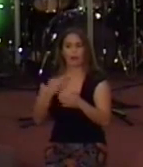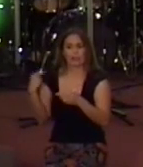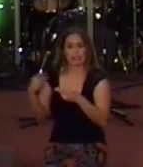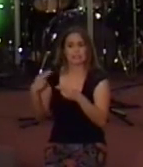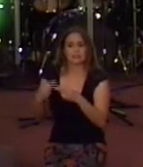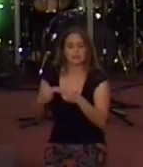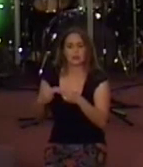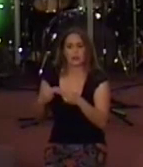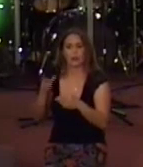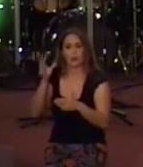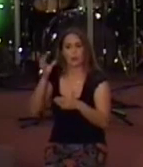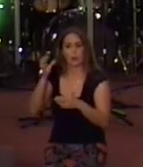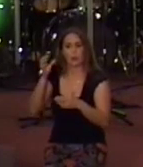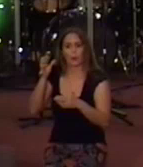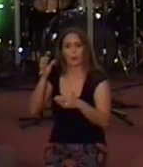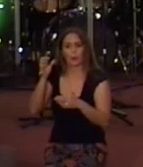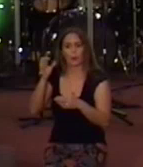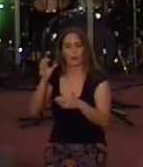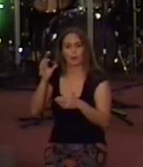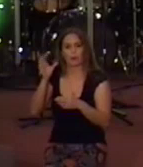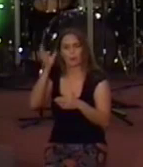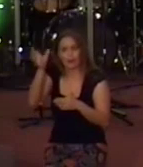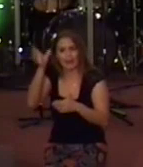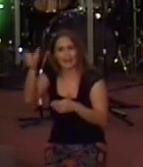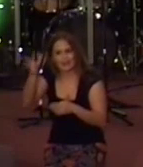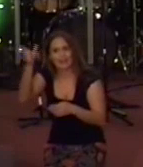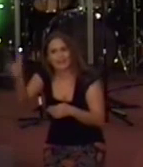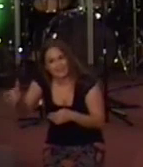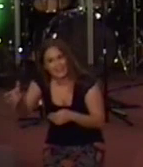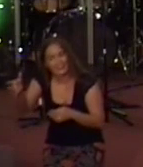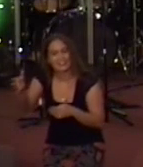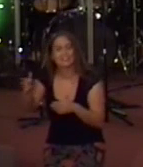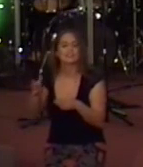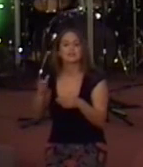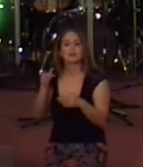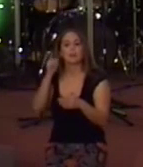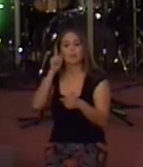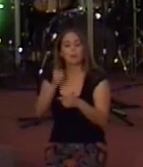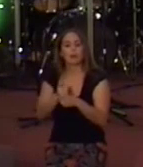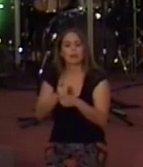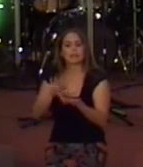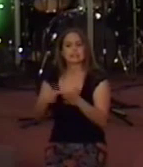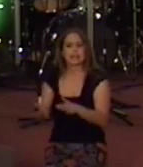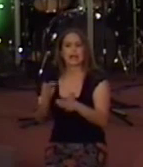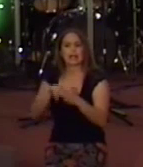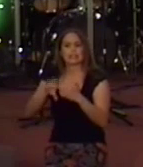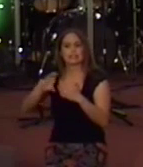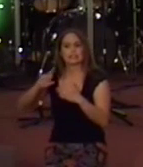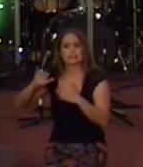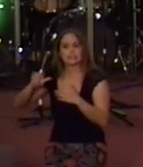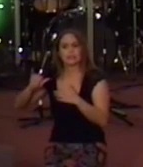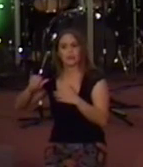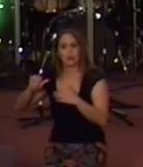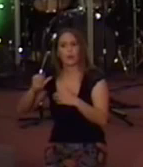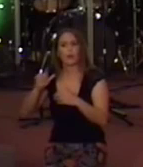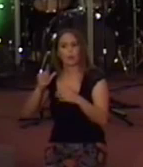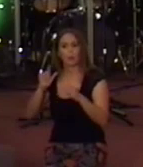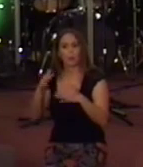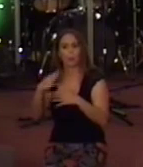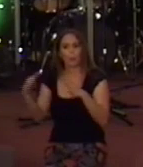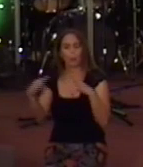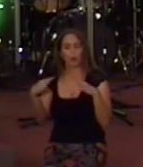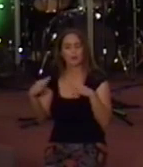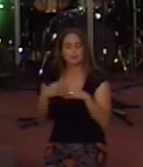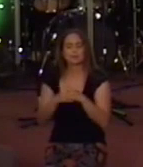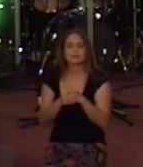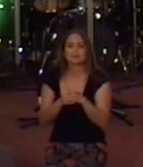great-great-grandfather's brother died in the Battle of South Mountain during the Civil War. And it's kind of cool, where our family